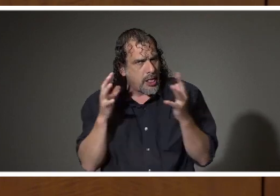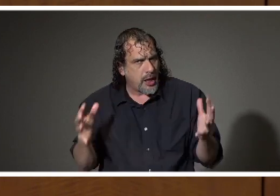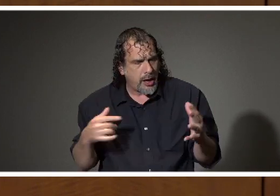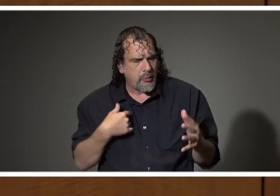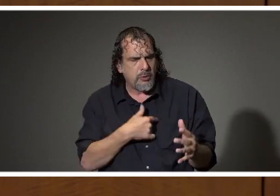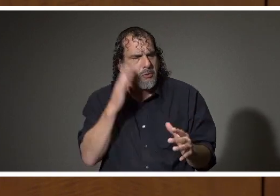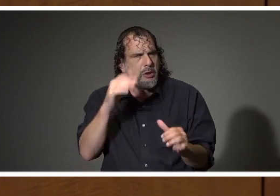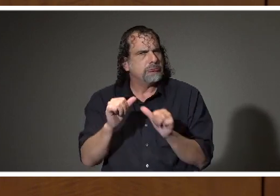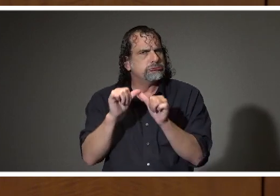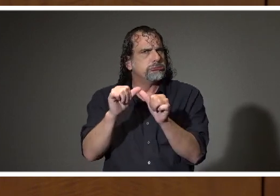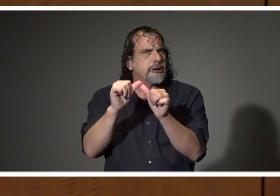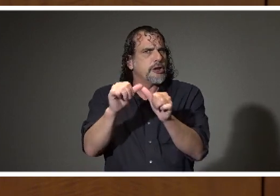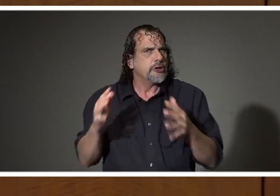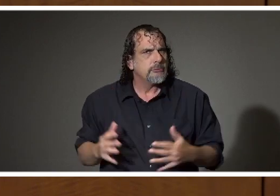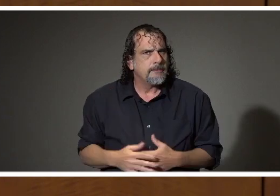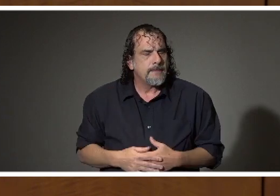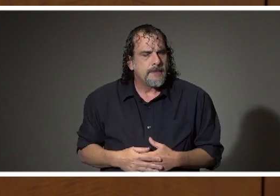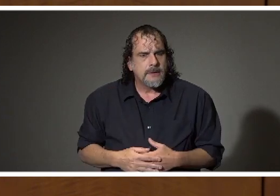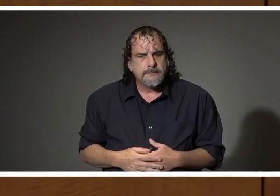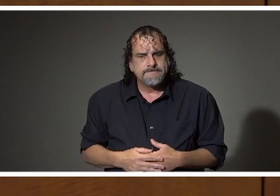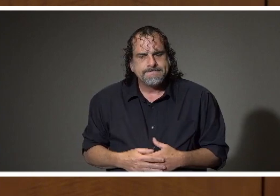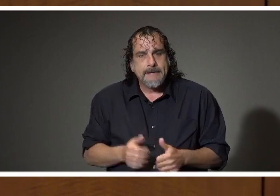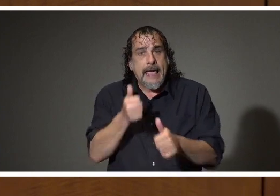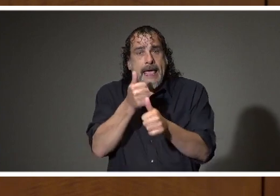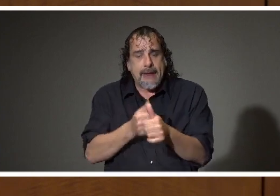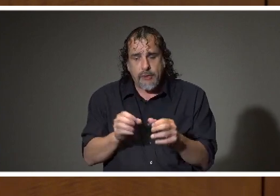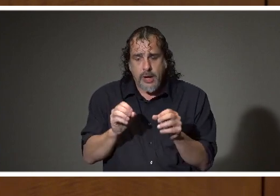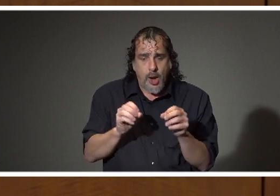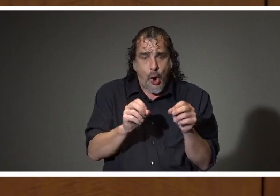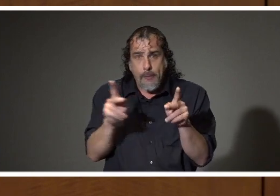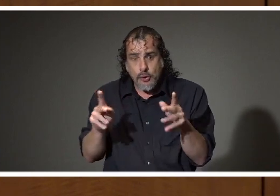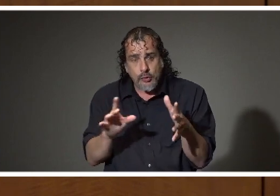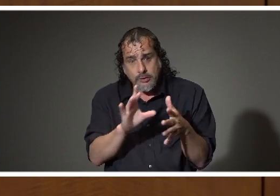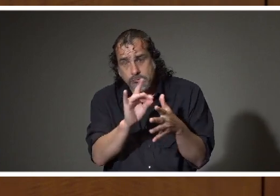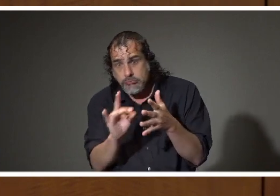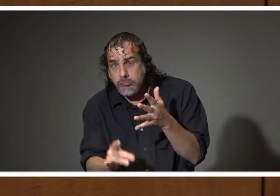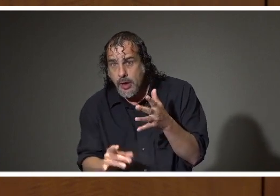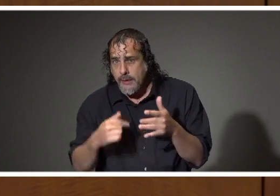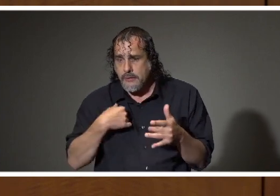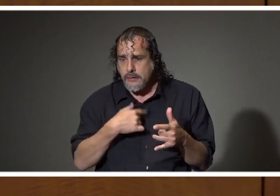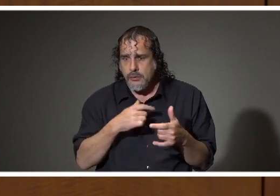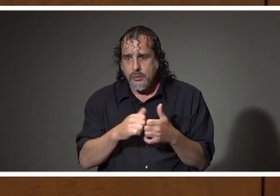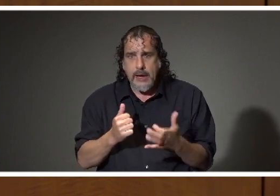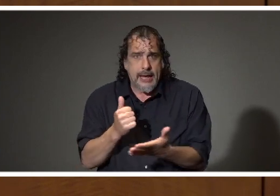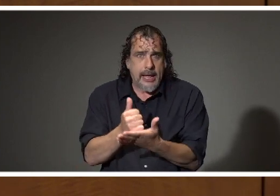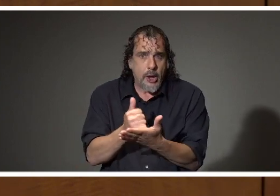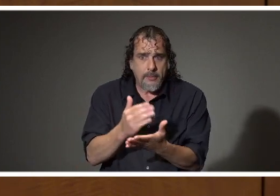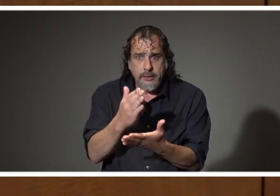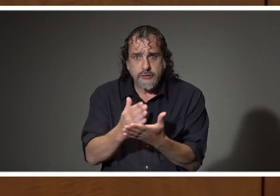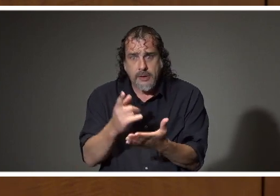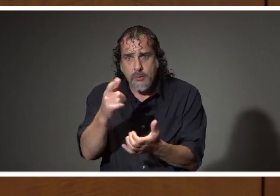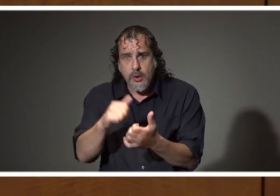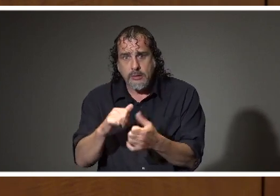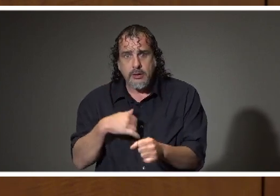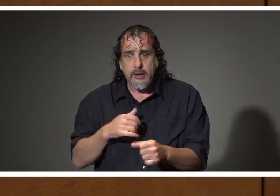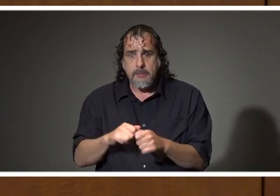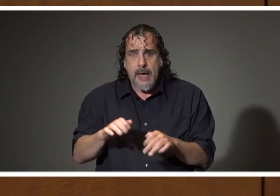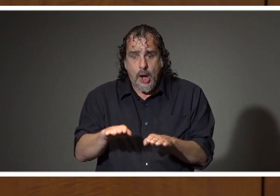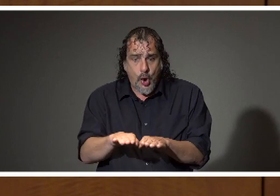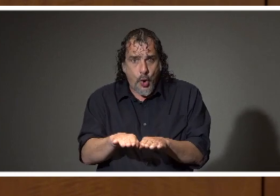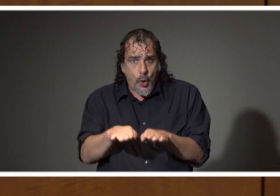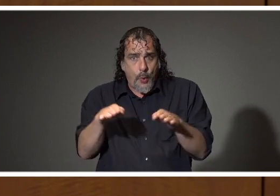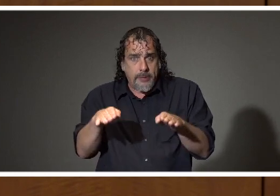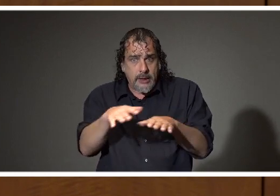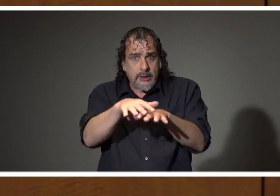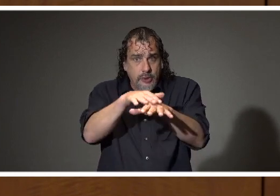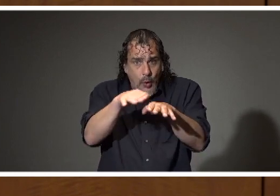so. Every opportunity that we have to give a lifeline to a worker by slowly reopening